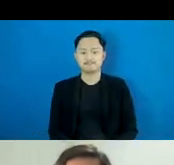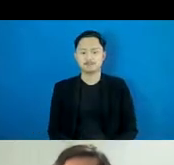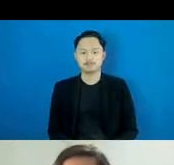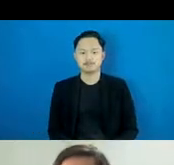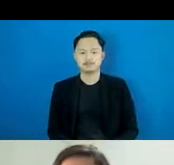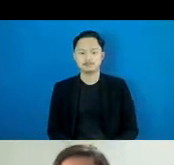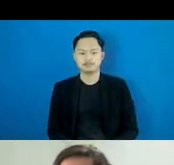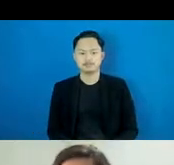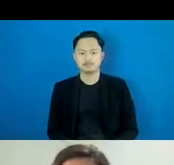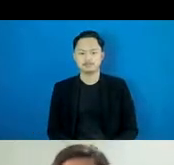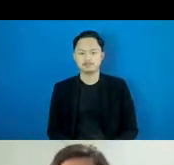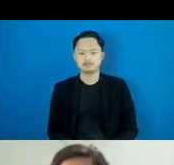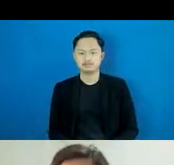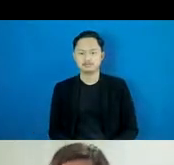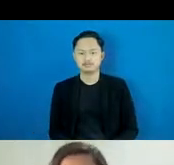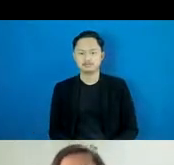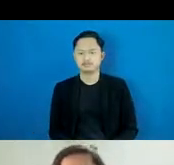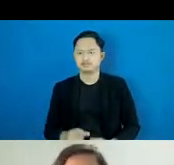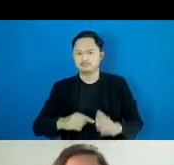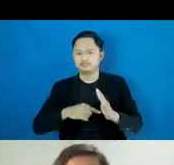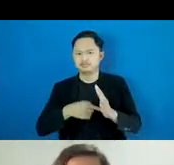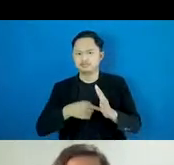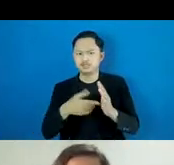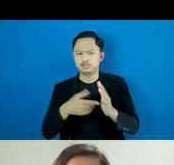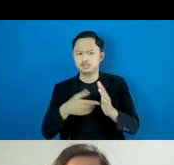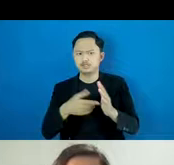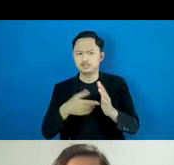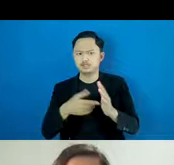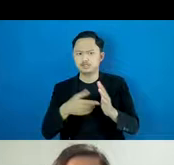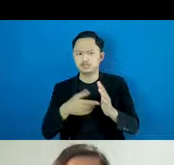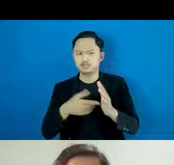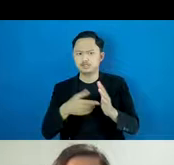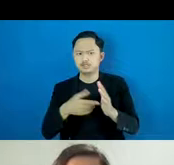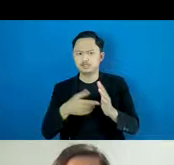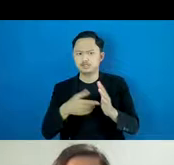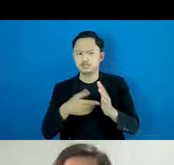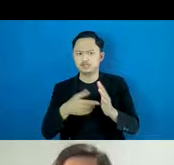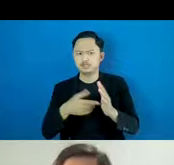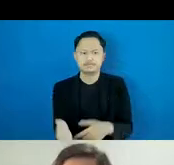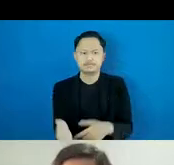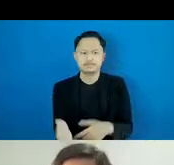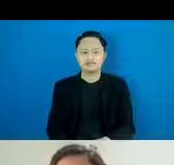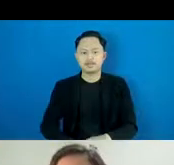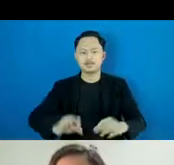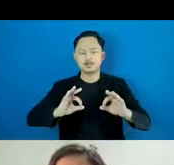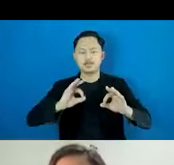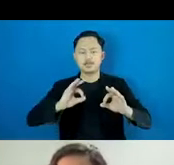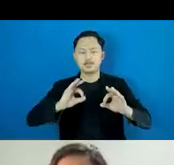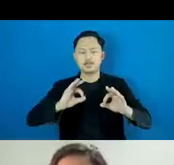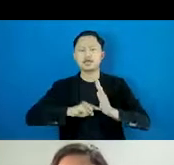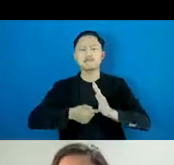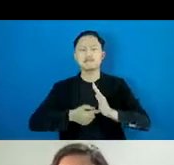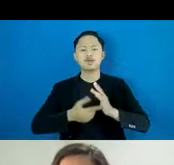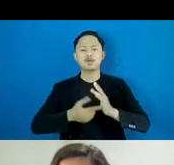So how do we start? Where can we start? You can pass. So the way to start, we believe